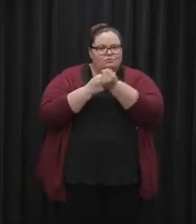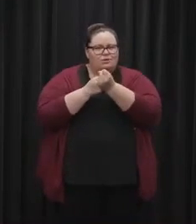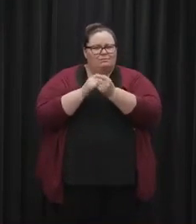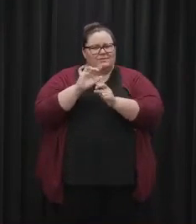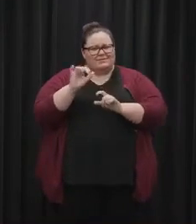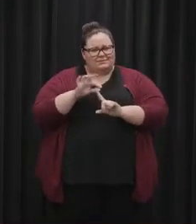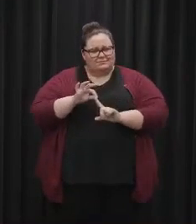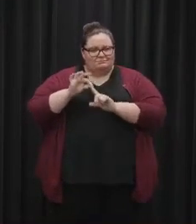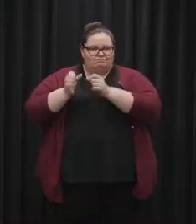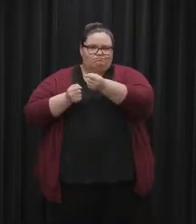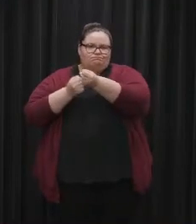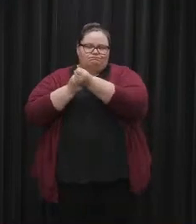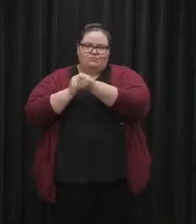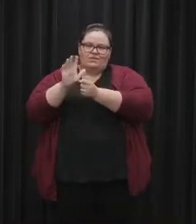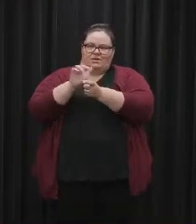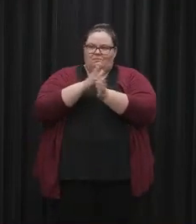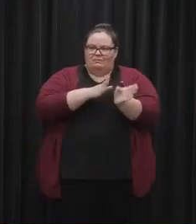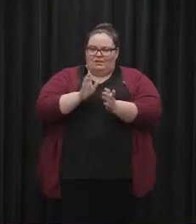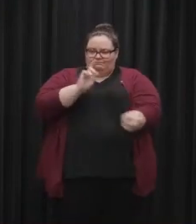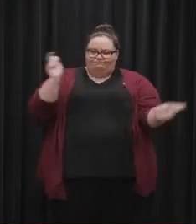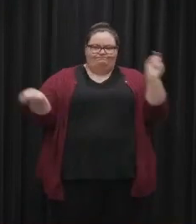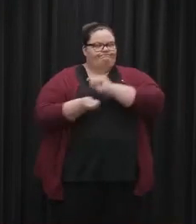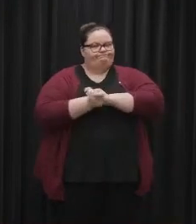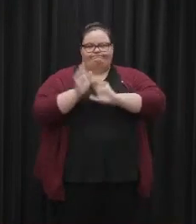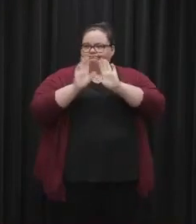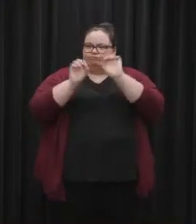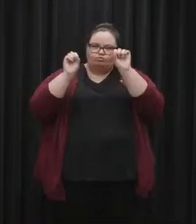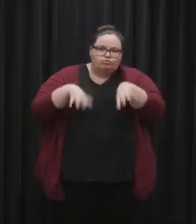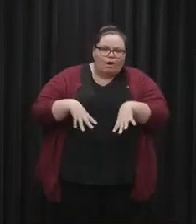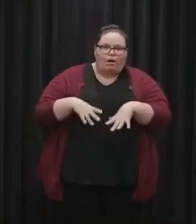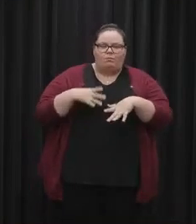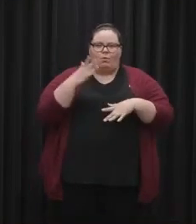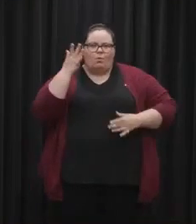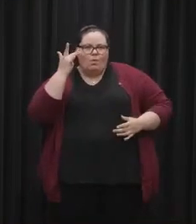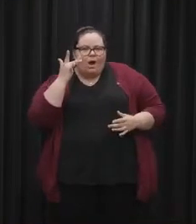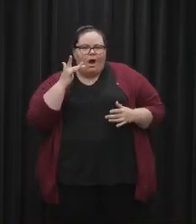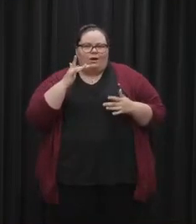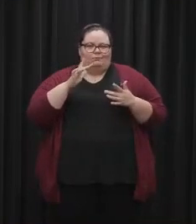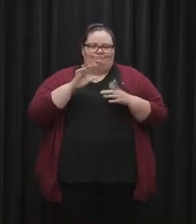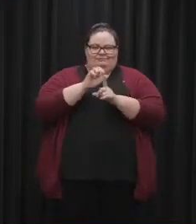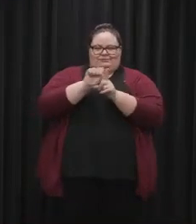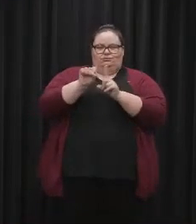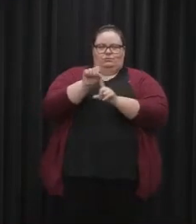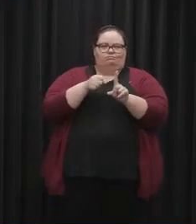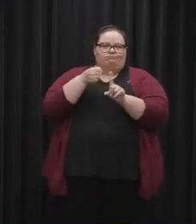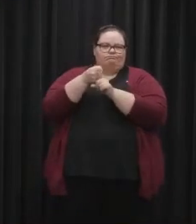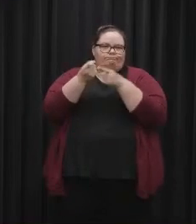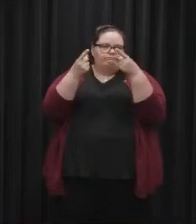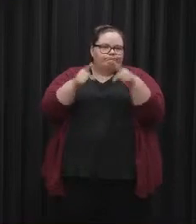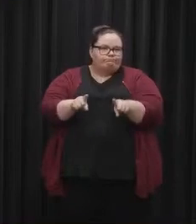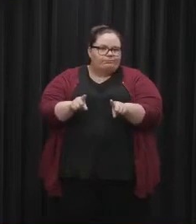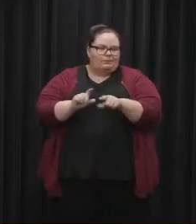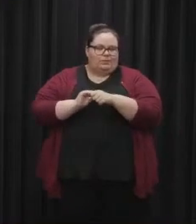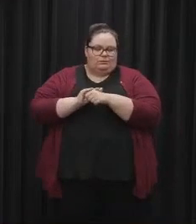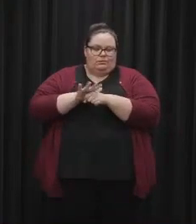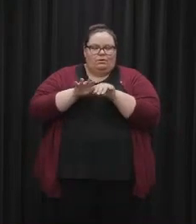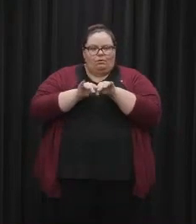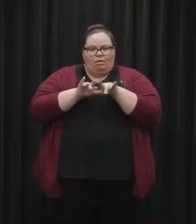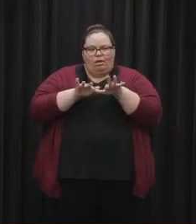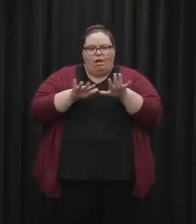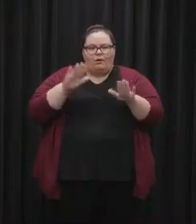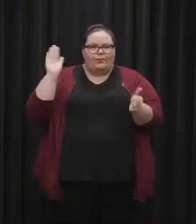support for those people who changed their plans at the last minute for their holiday to slow the spread of COVID-19. And I